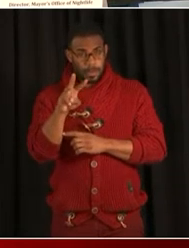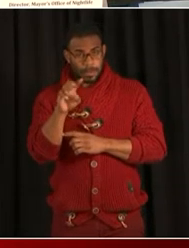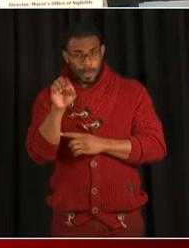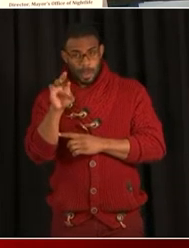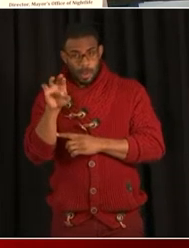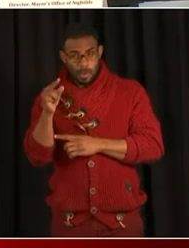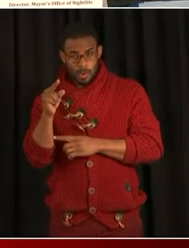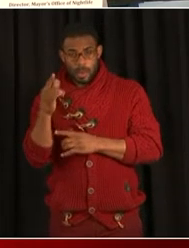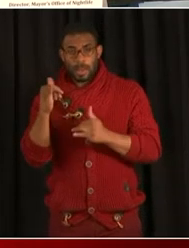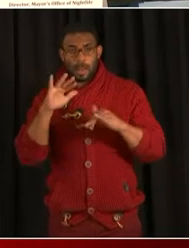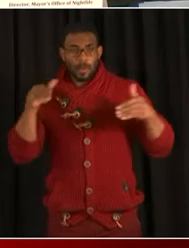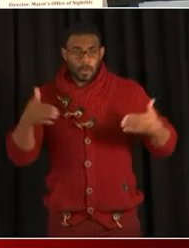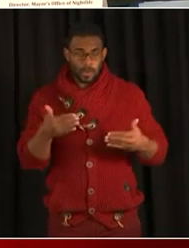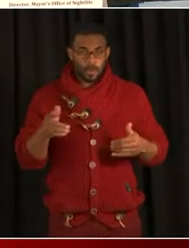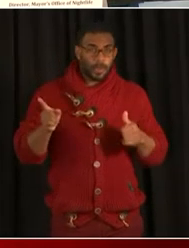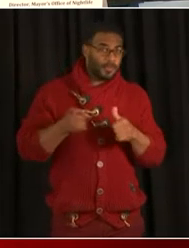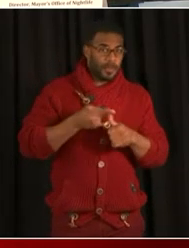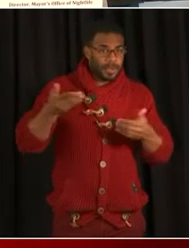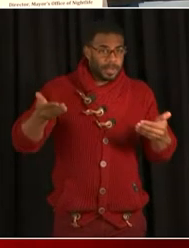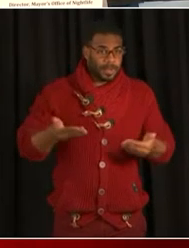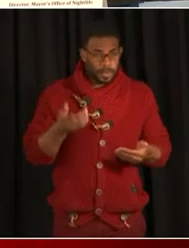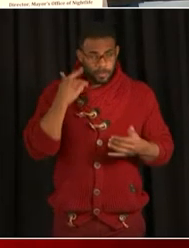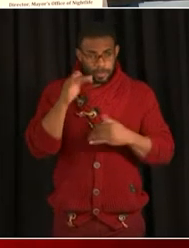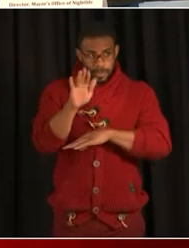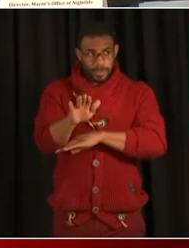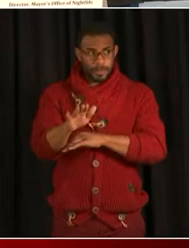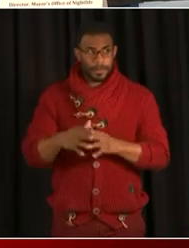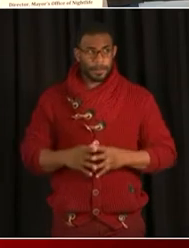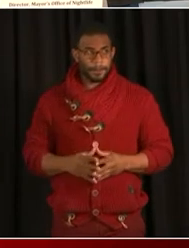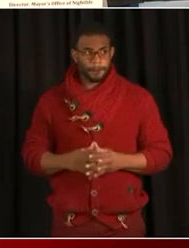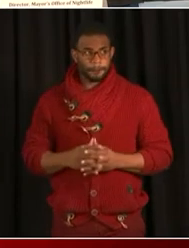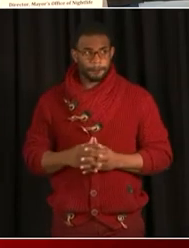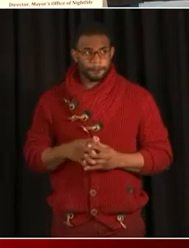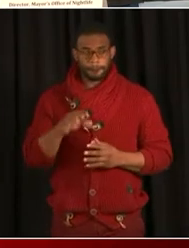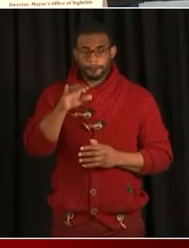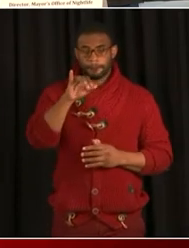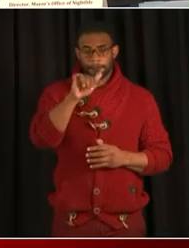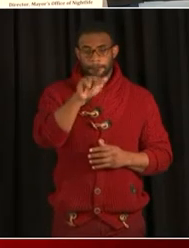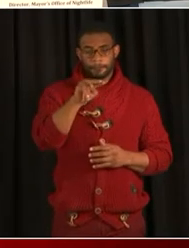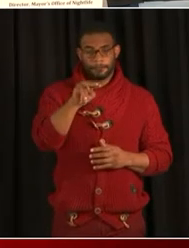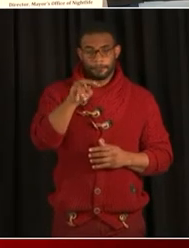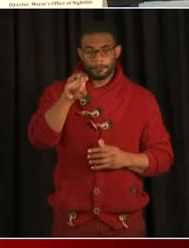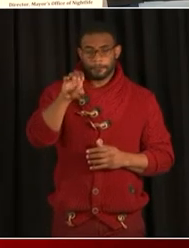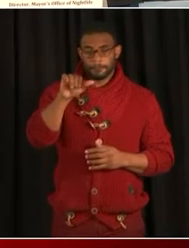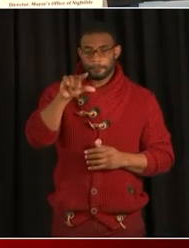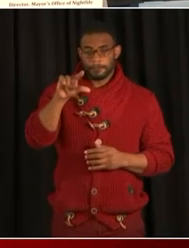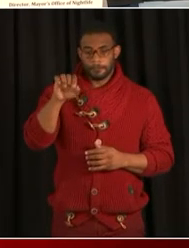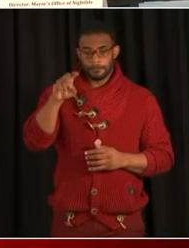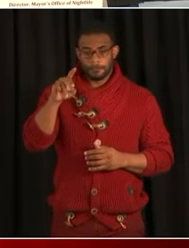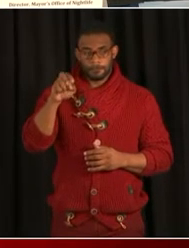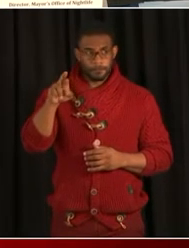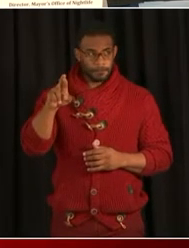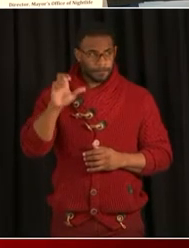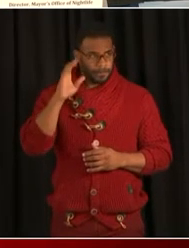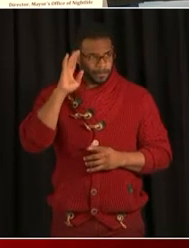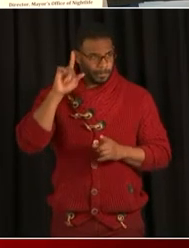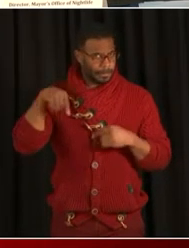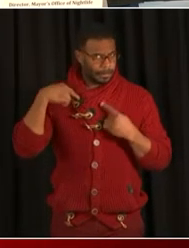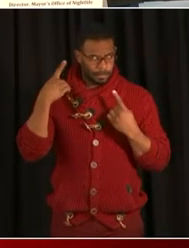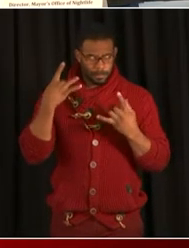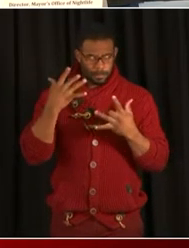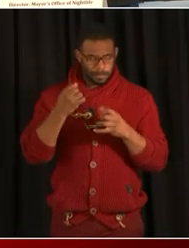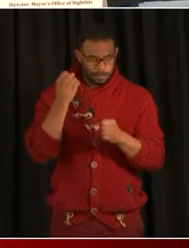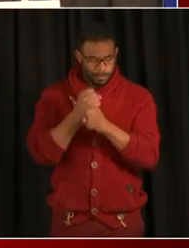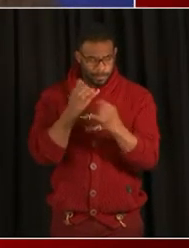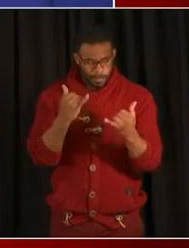And with that, I will introduce our first guest for this evening, Ian Callender, who I've known for